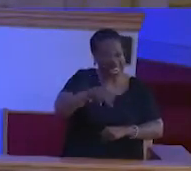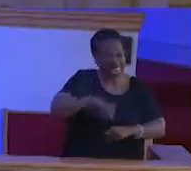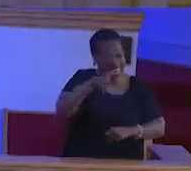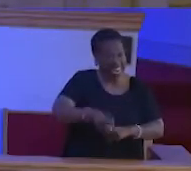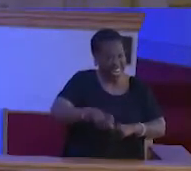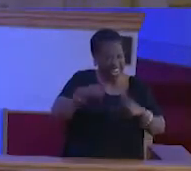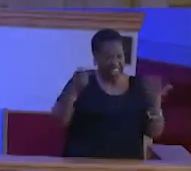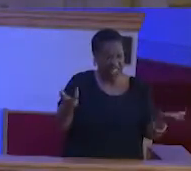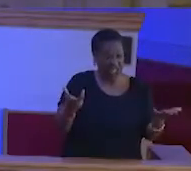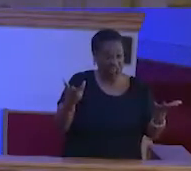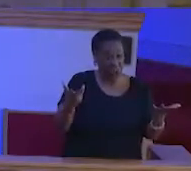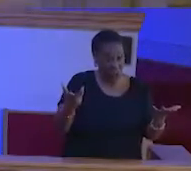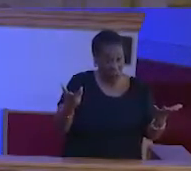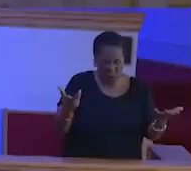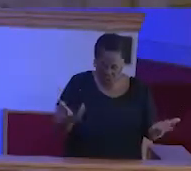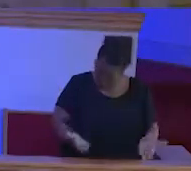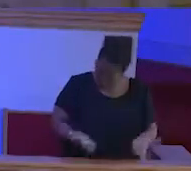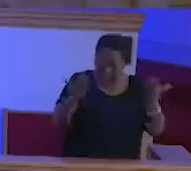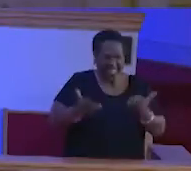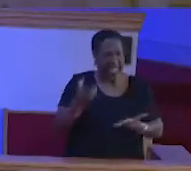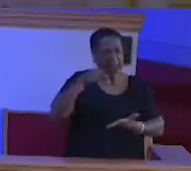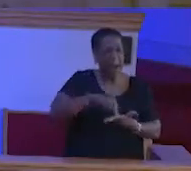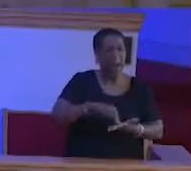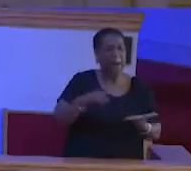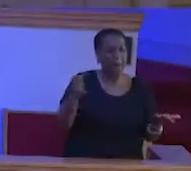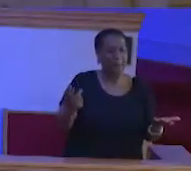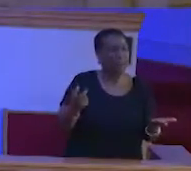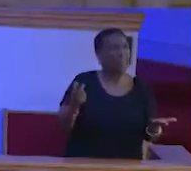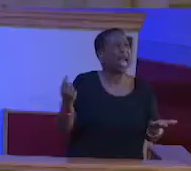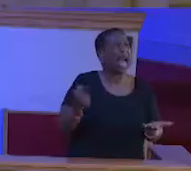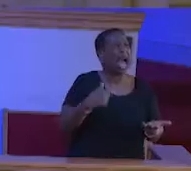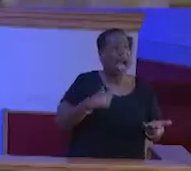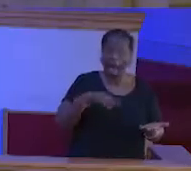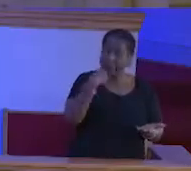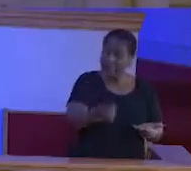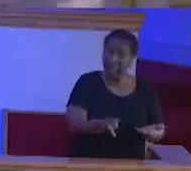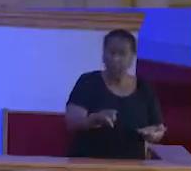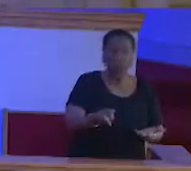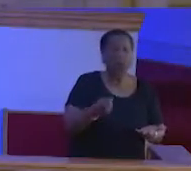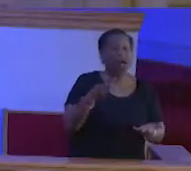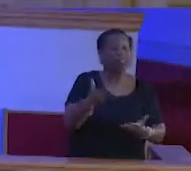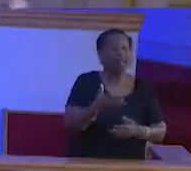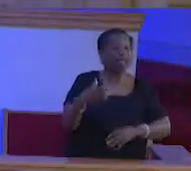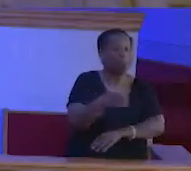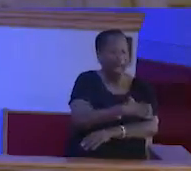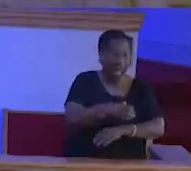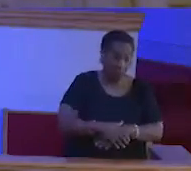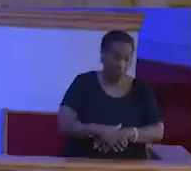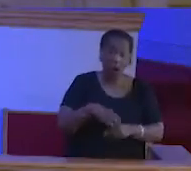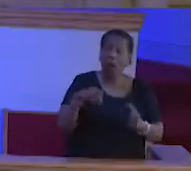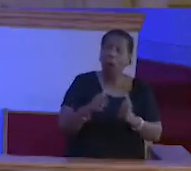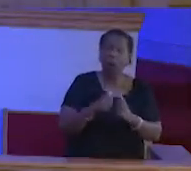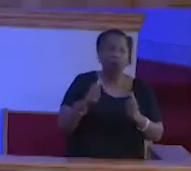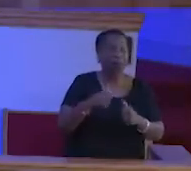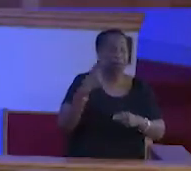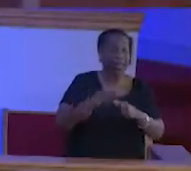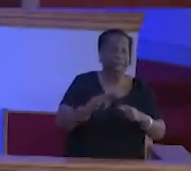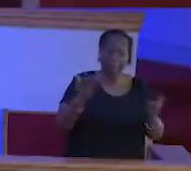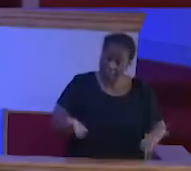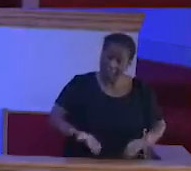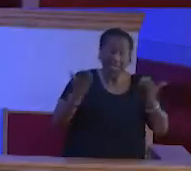up out of something? Come on out of it. I'm here to tell you there's power in the get